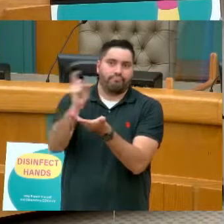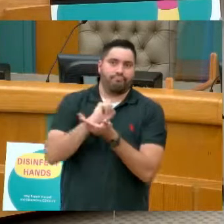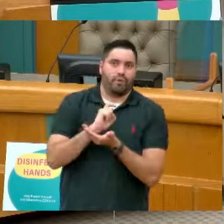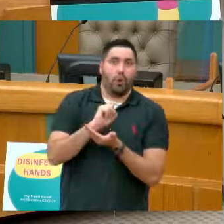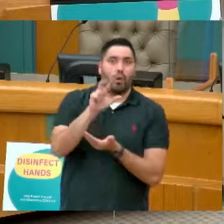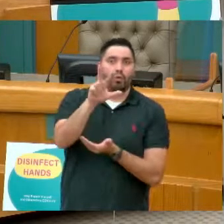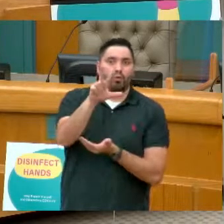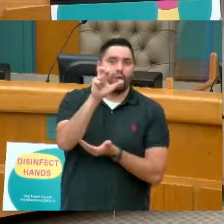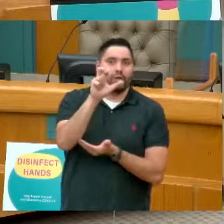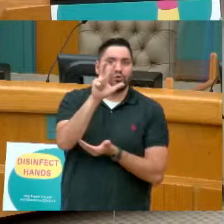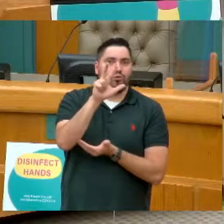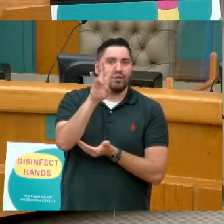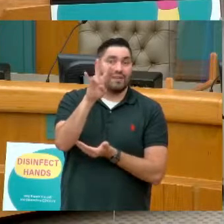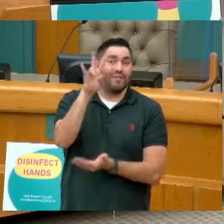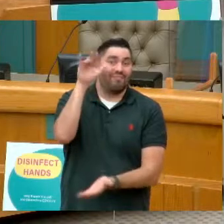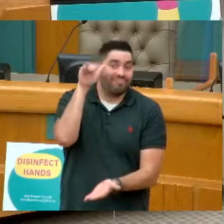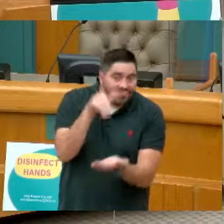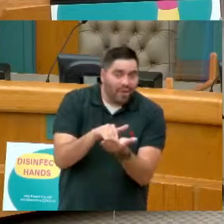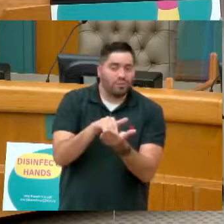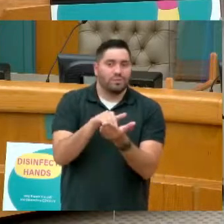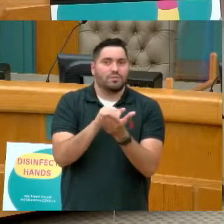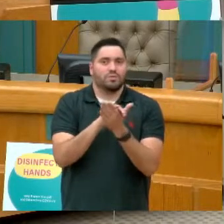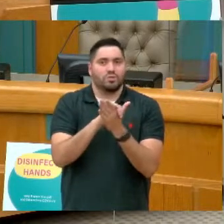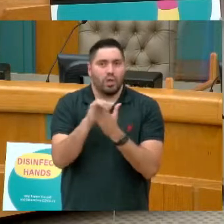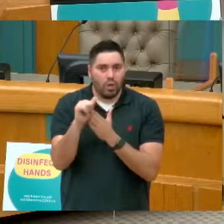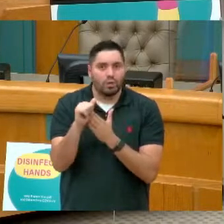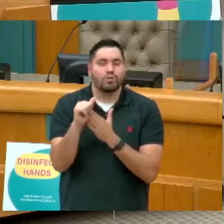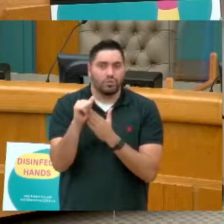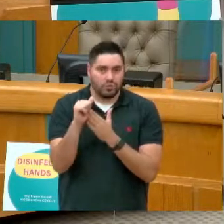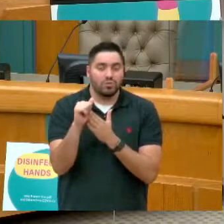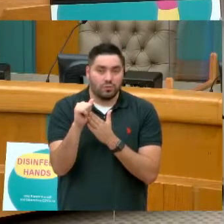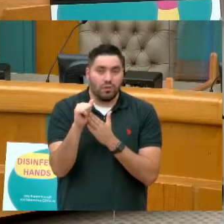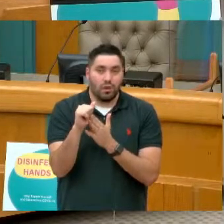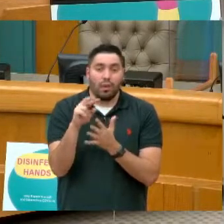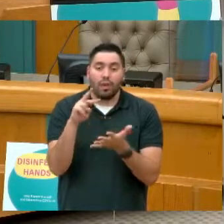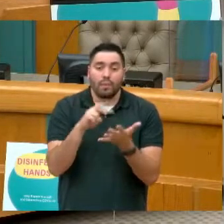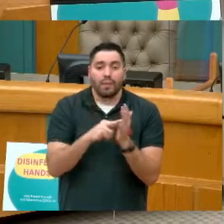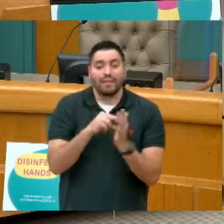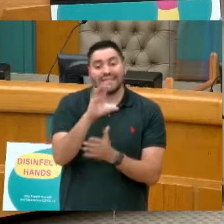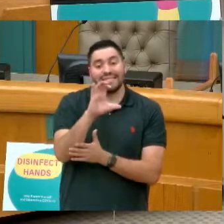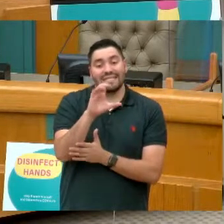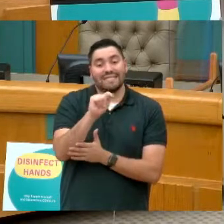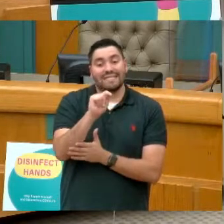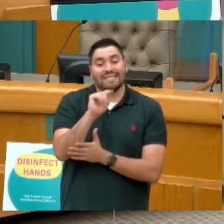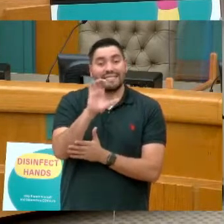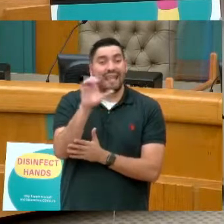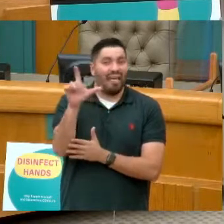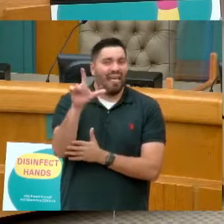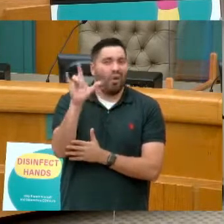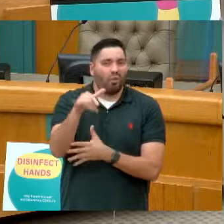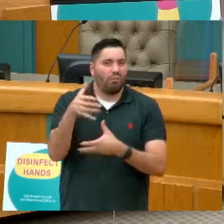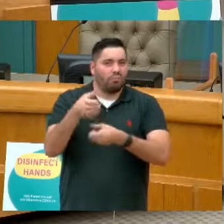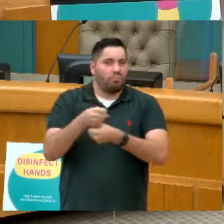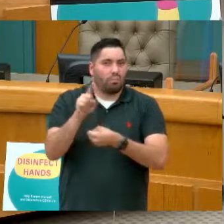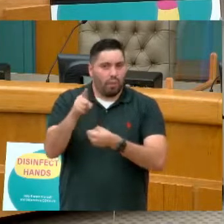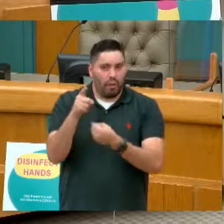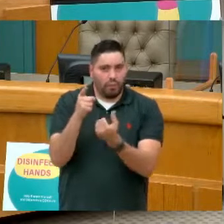Help America Vote Act. And they're also private grants that counties were able to apply for this